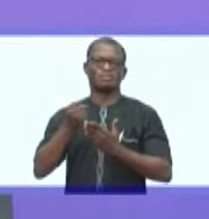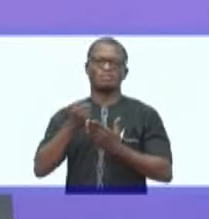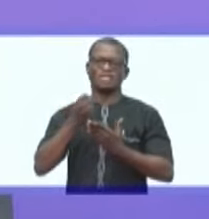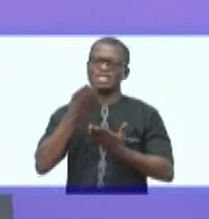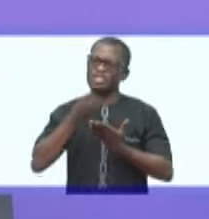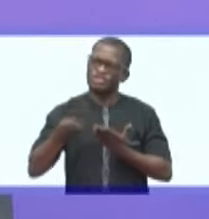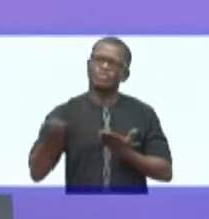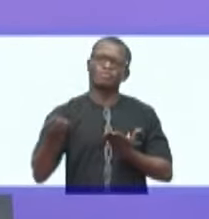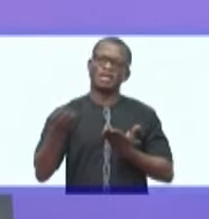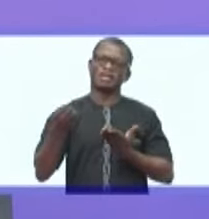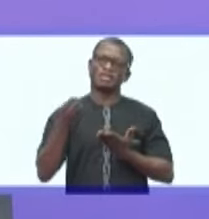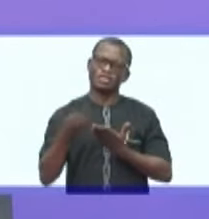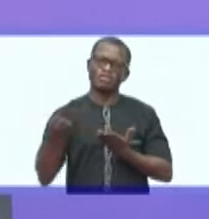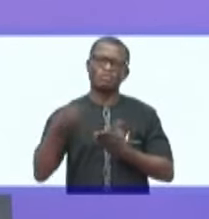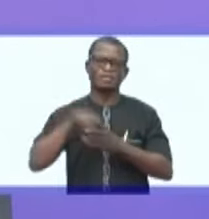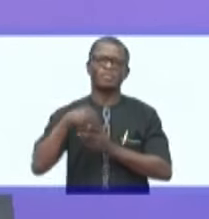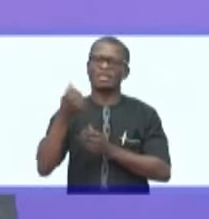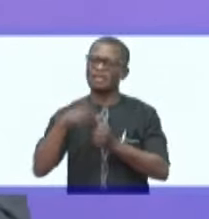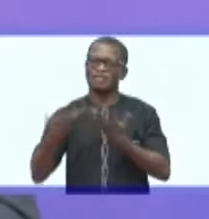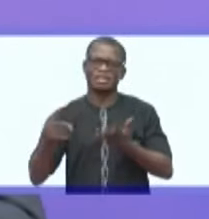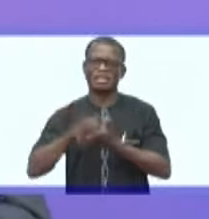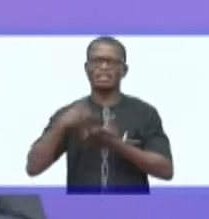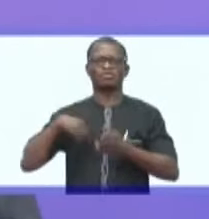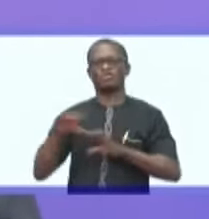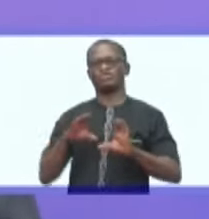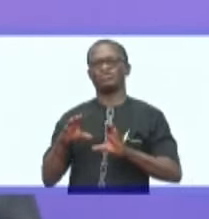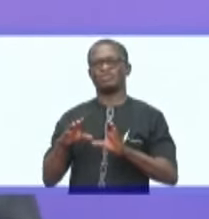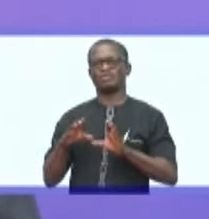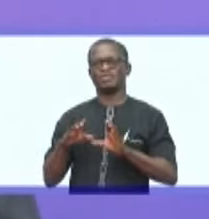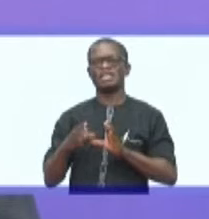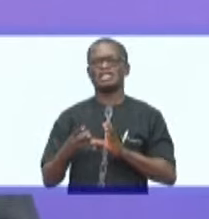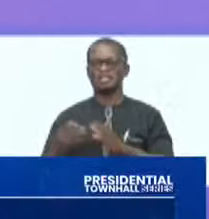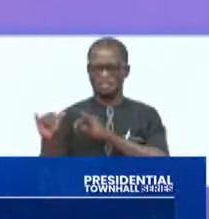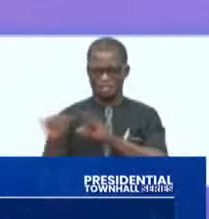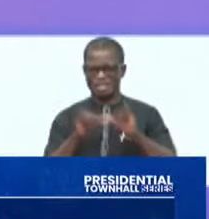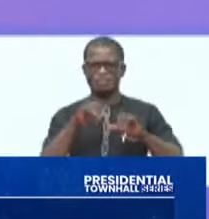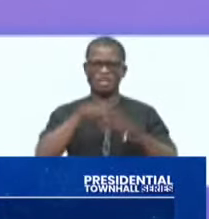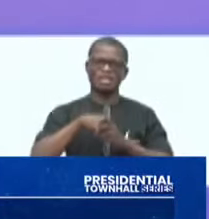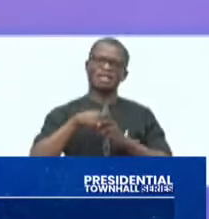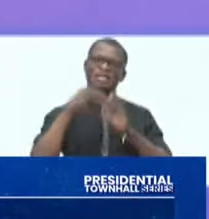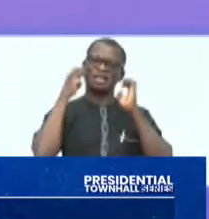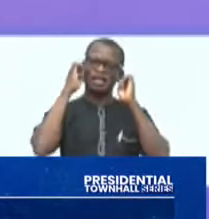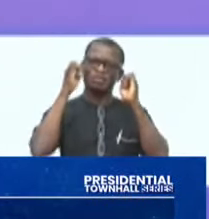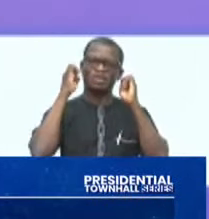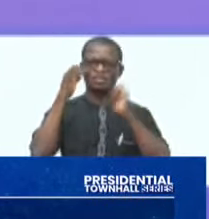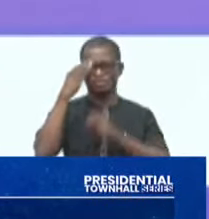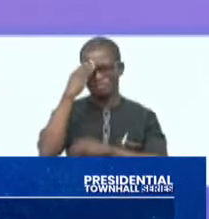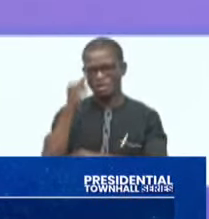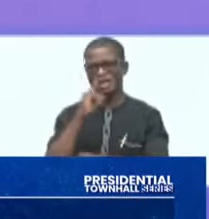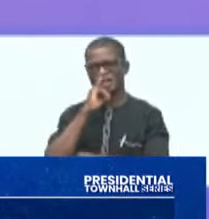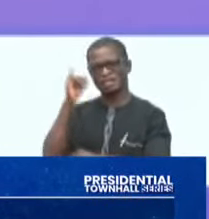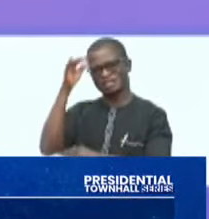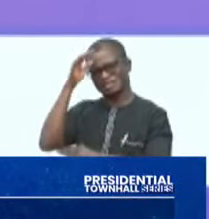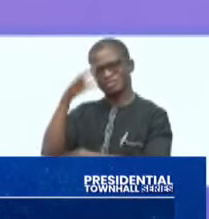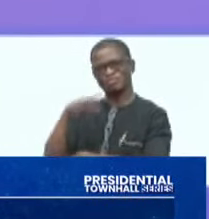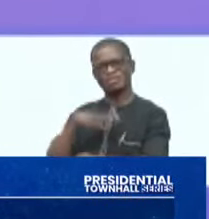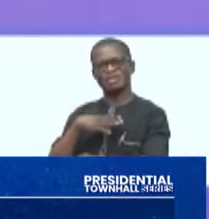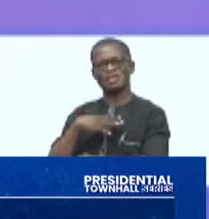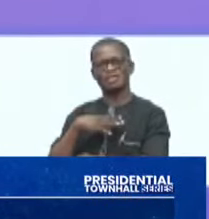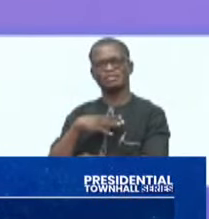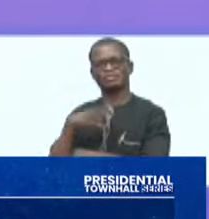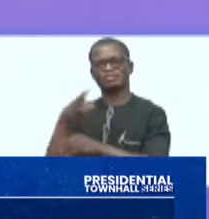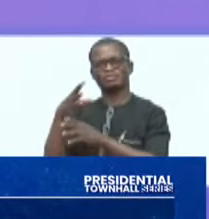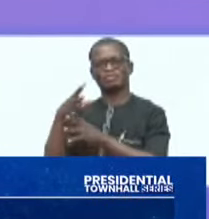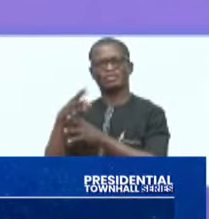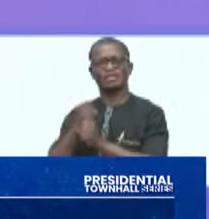gadgets. In everything we do, apply that to the world of education. Why is it that a gentleman will get a fresh